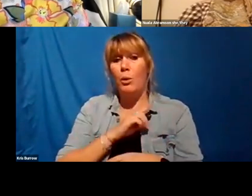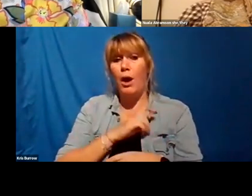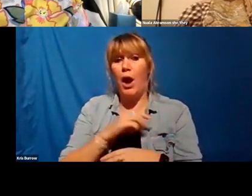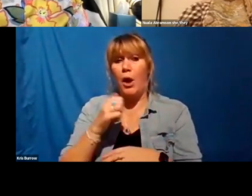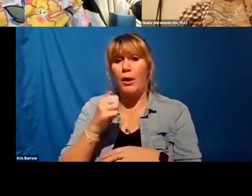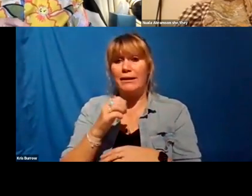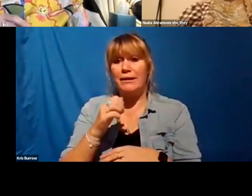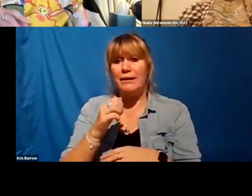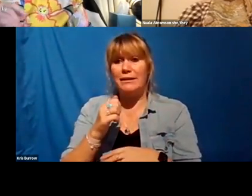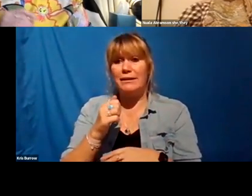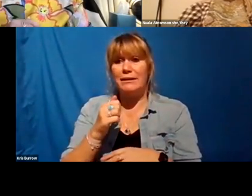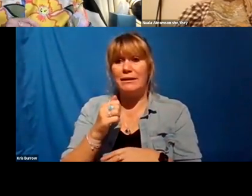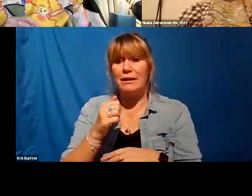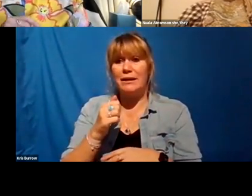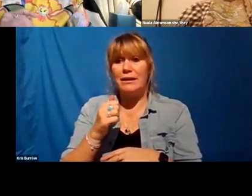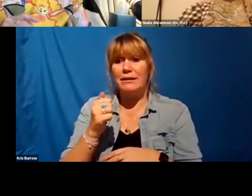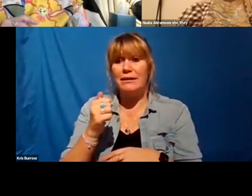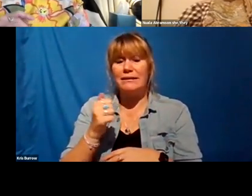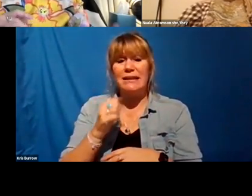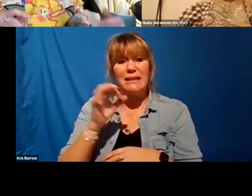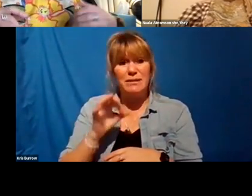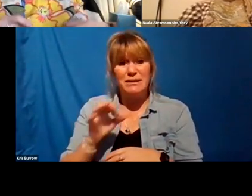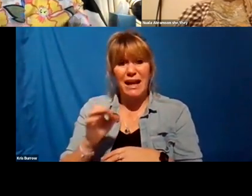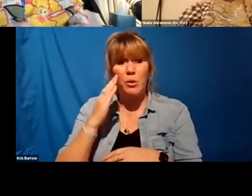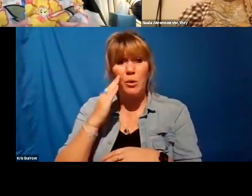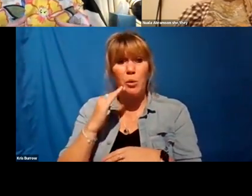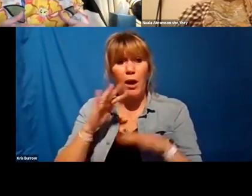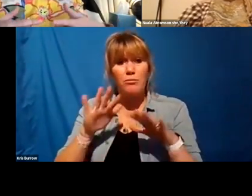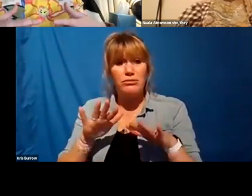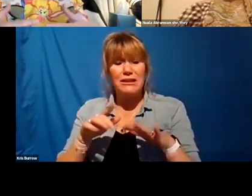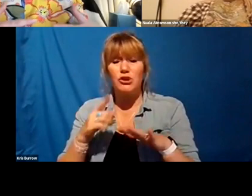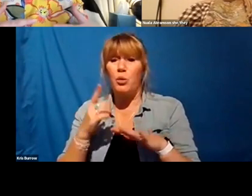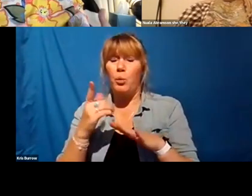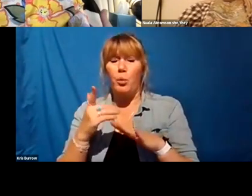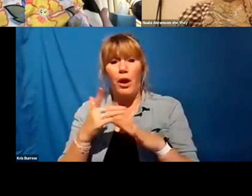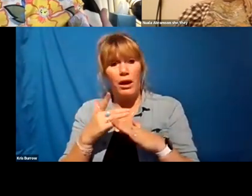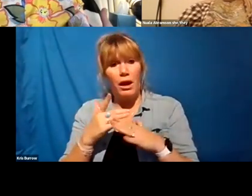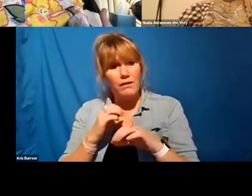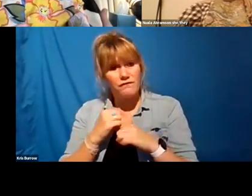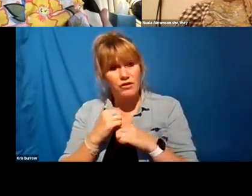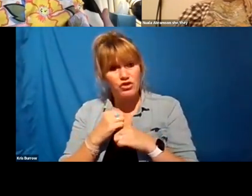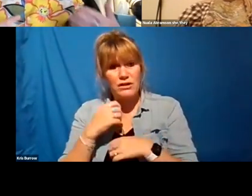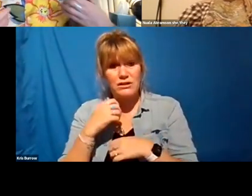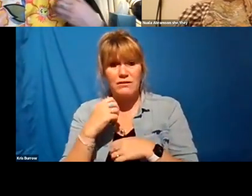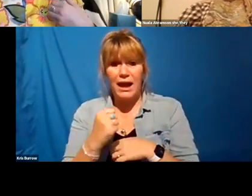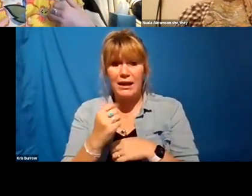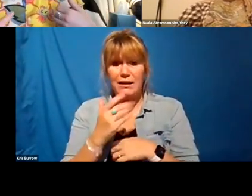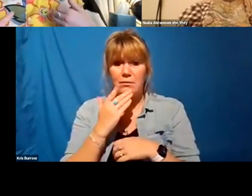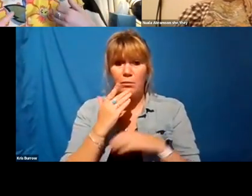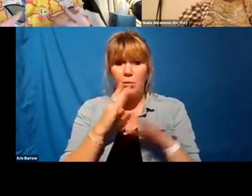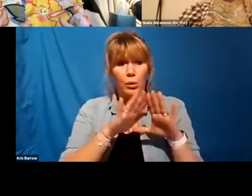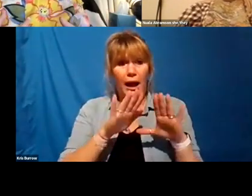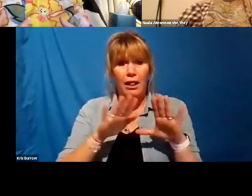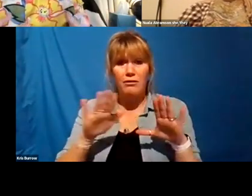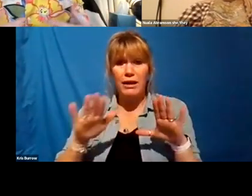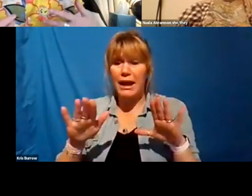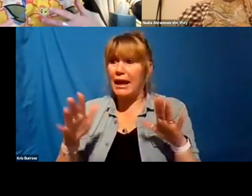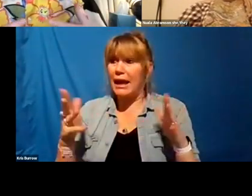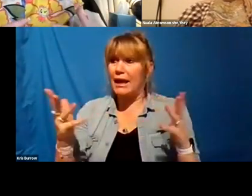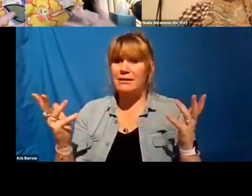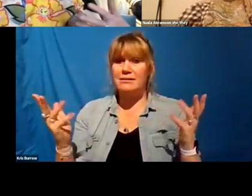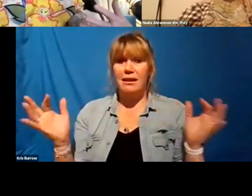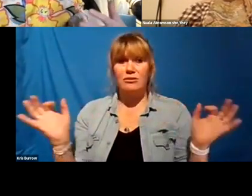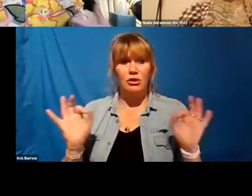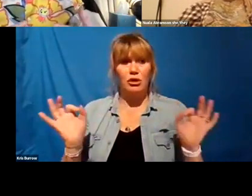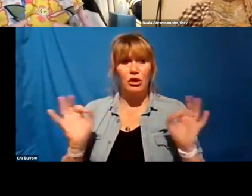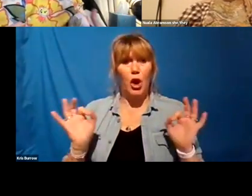white British. And one of the frustrations I've always had about having no gallery is there's nowhere to exhibit all